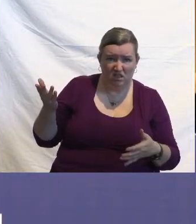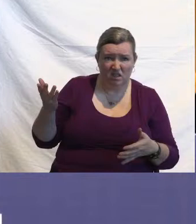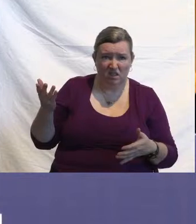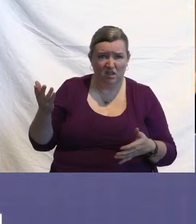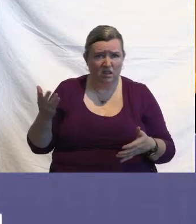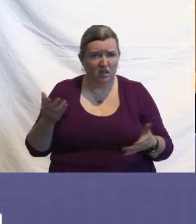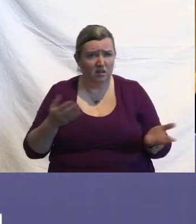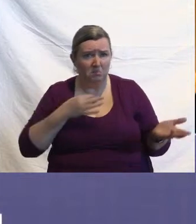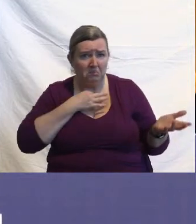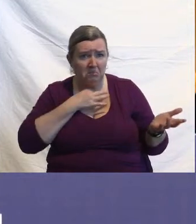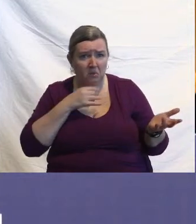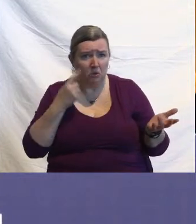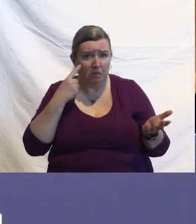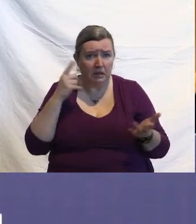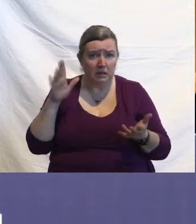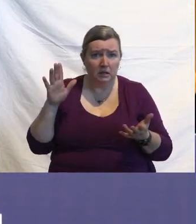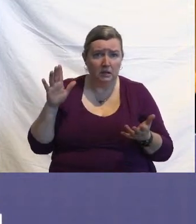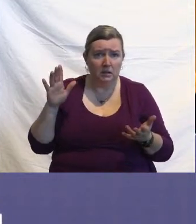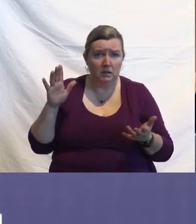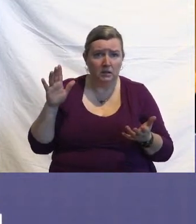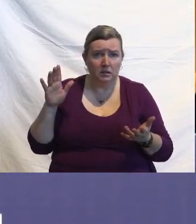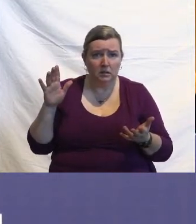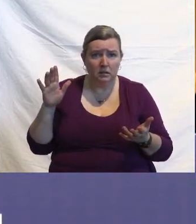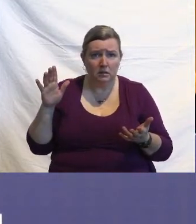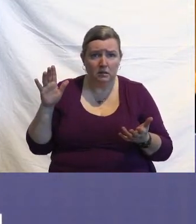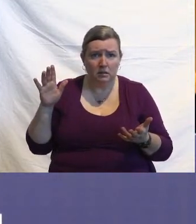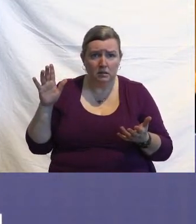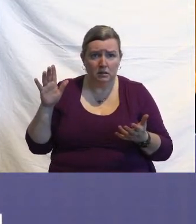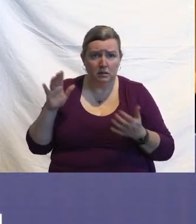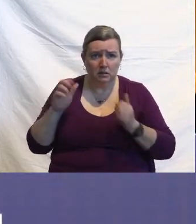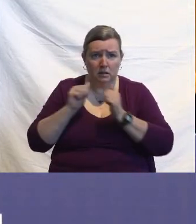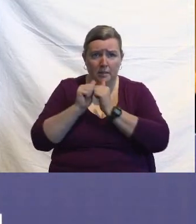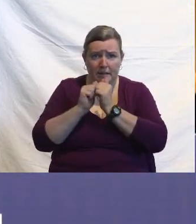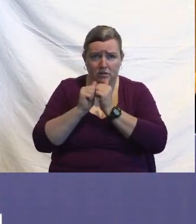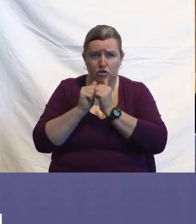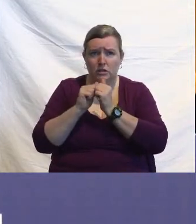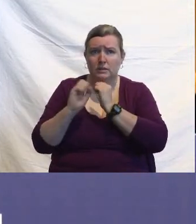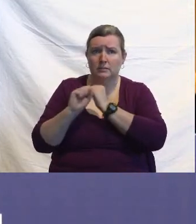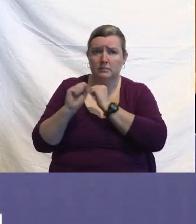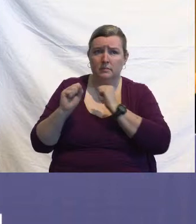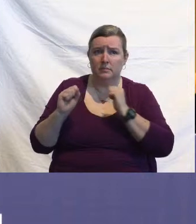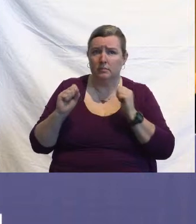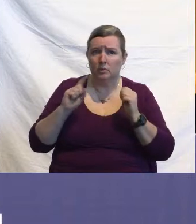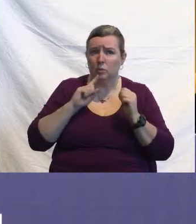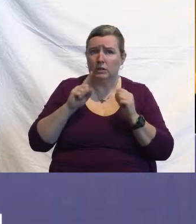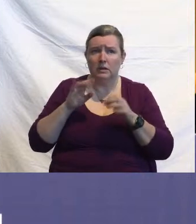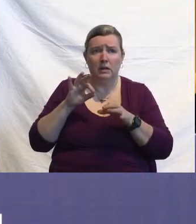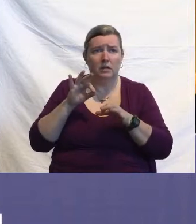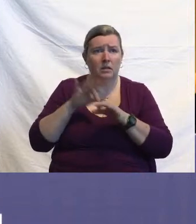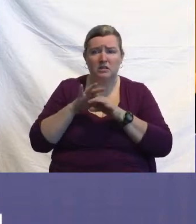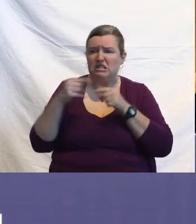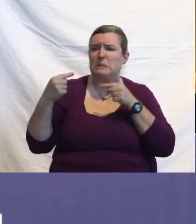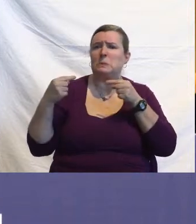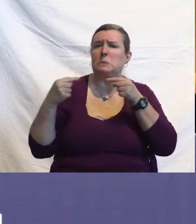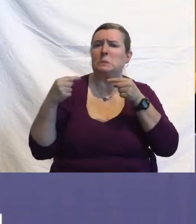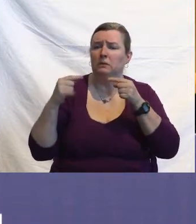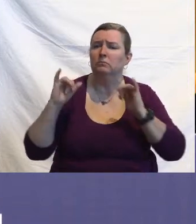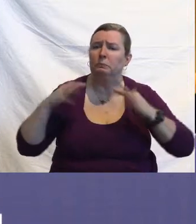out a statement saying that waiting a day or two for all ballots to be counted shouldn't be controversial. Do you have any response to